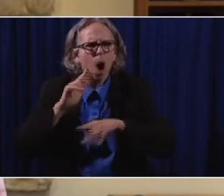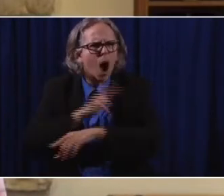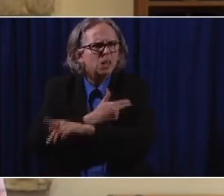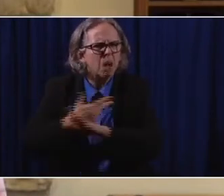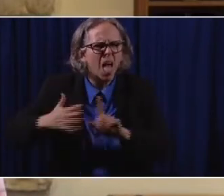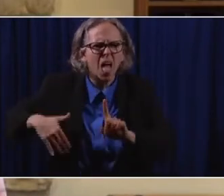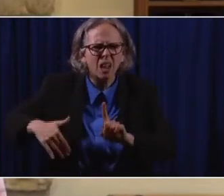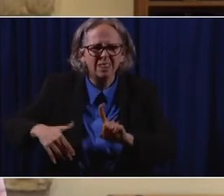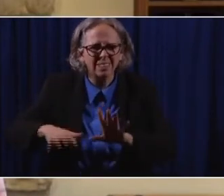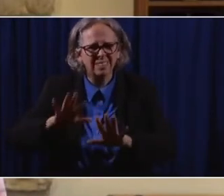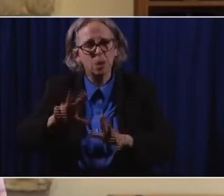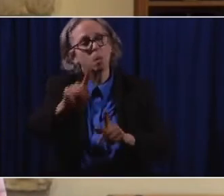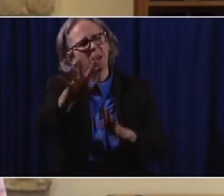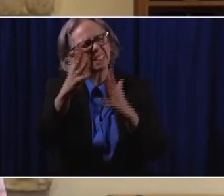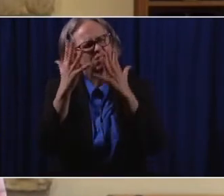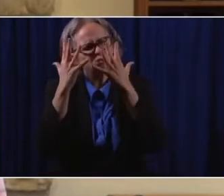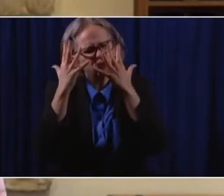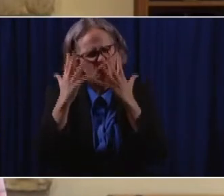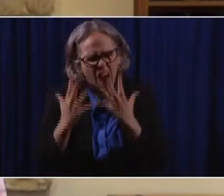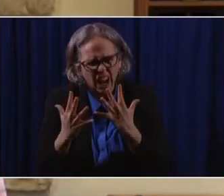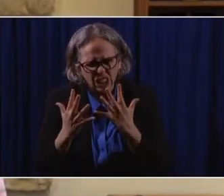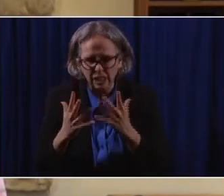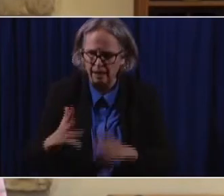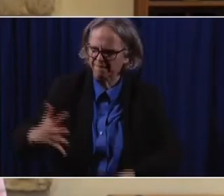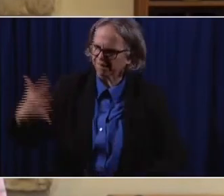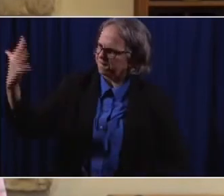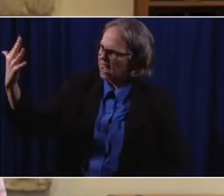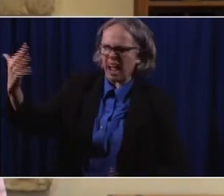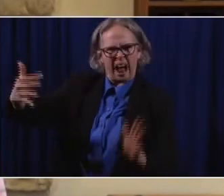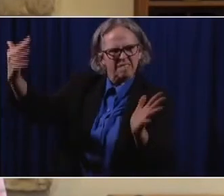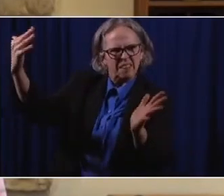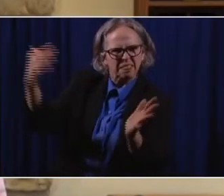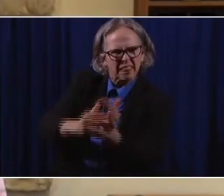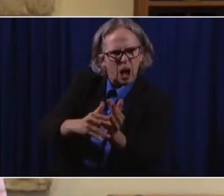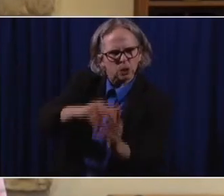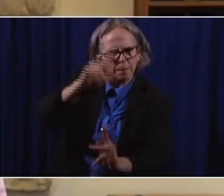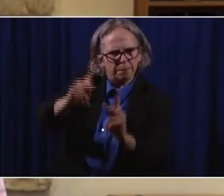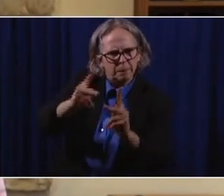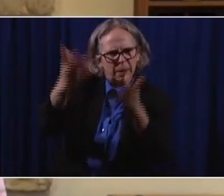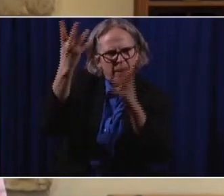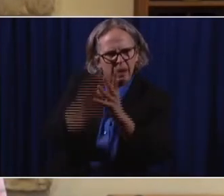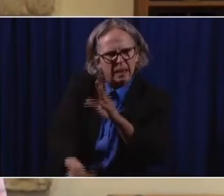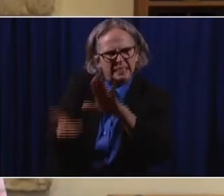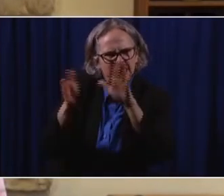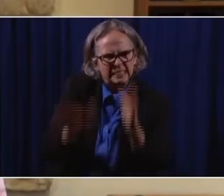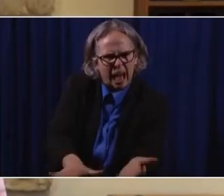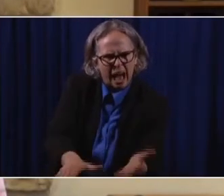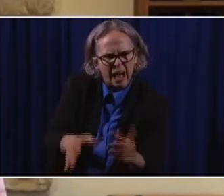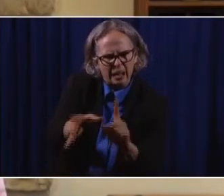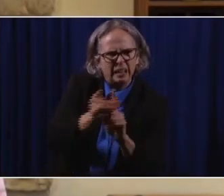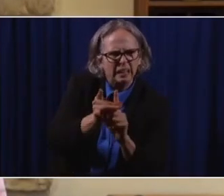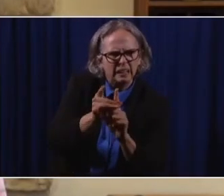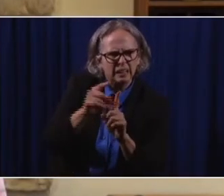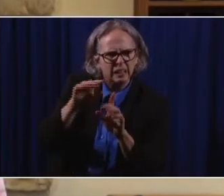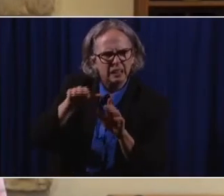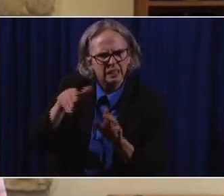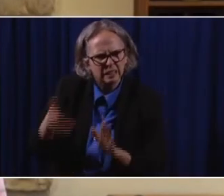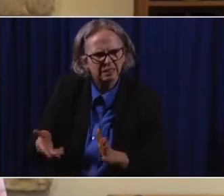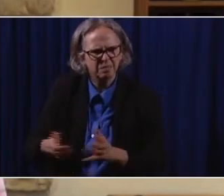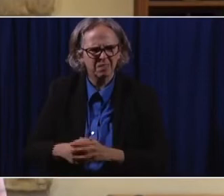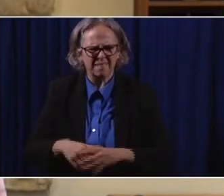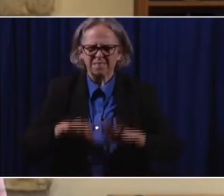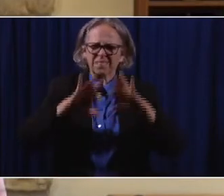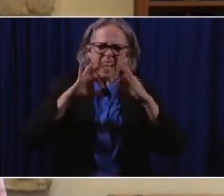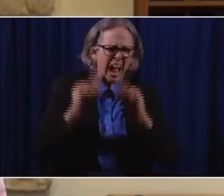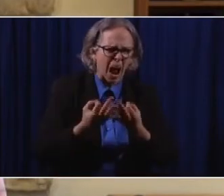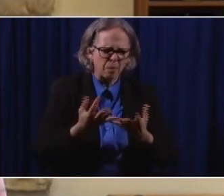deaths, many families where both parents are out of work. We've seen small